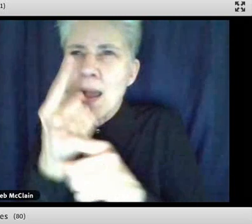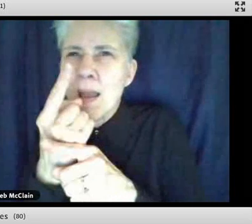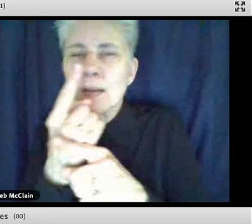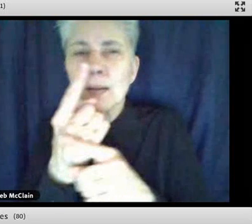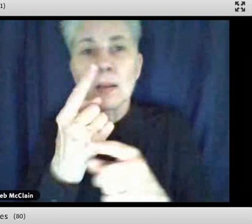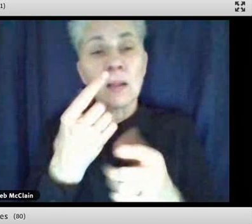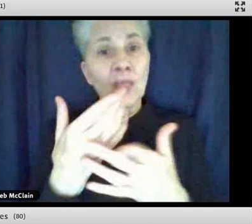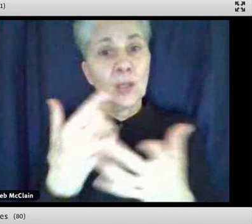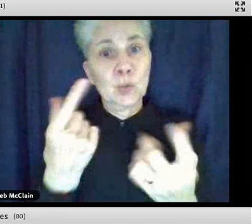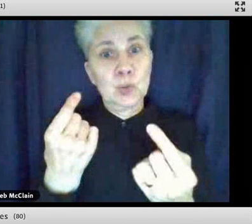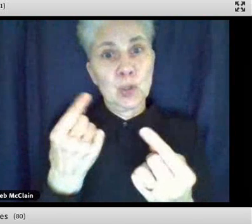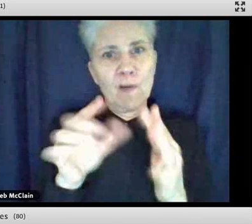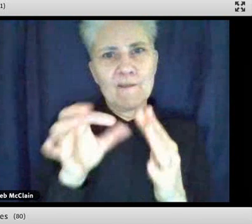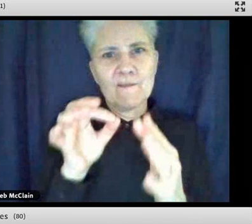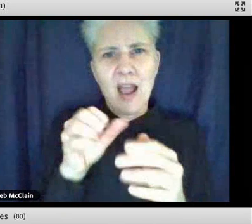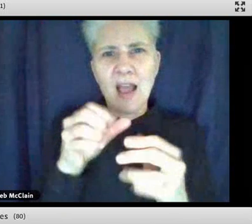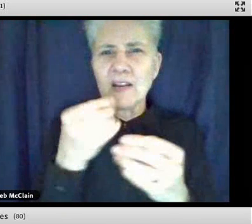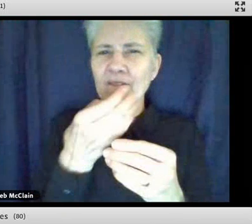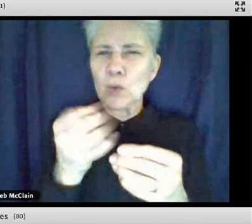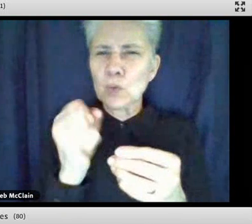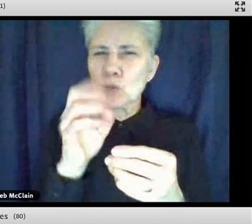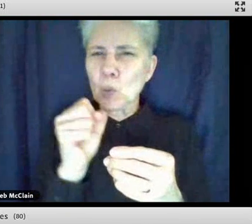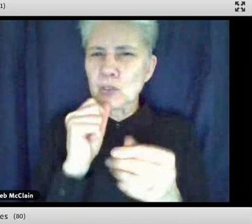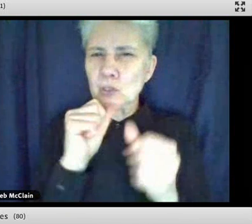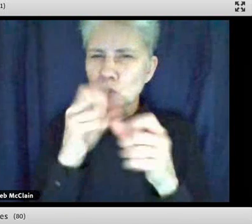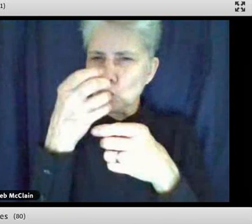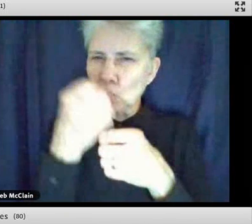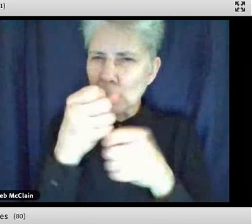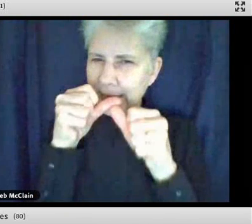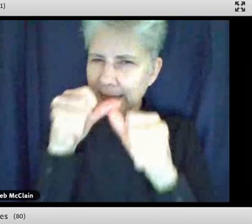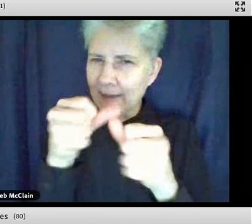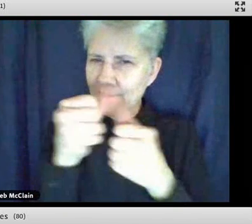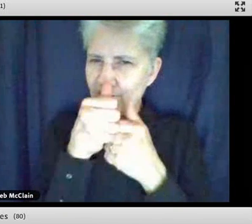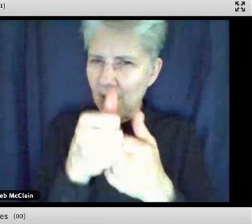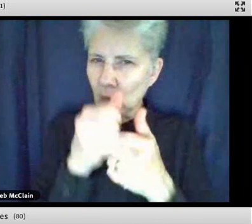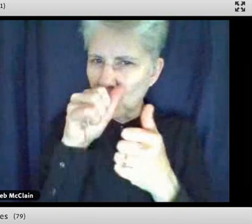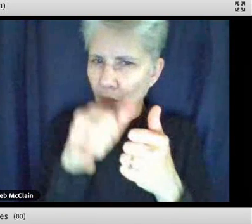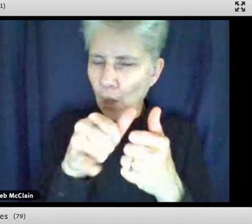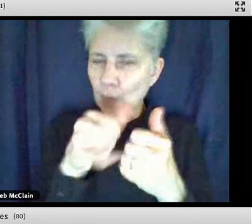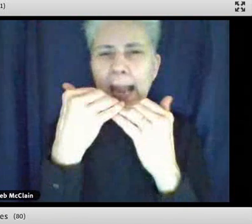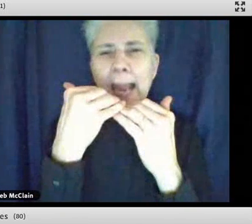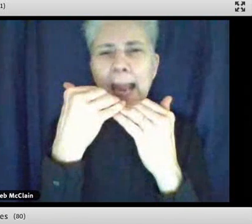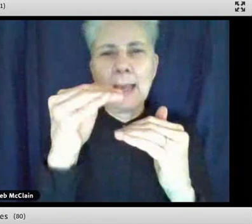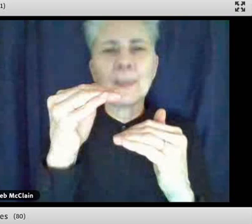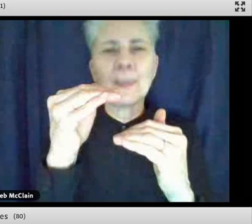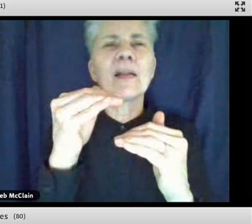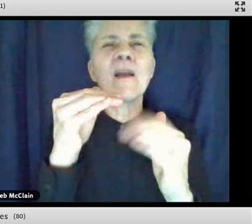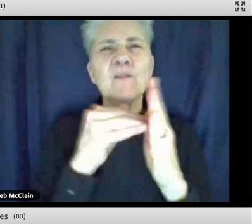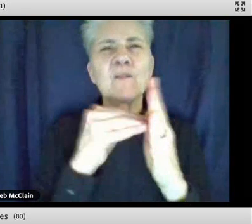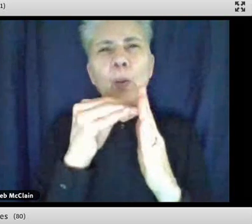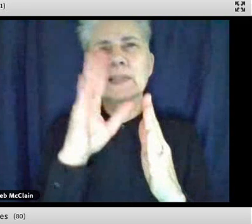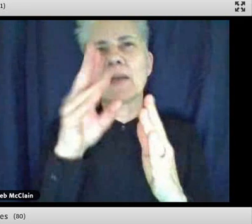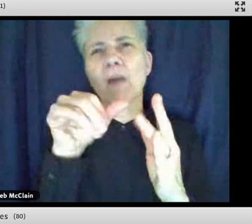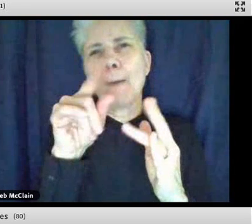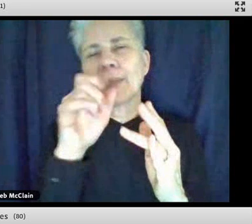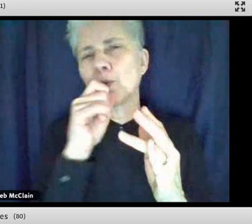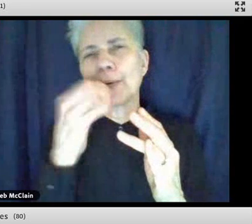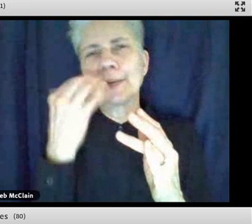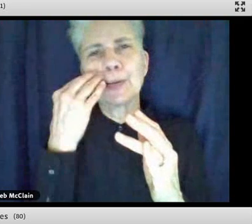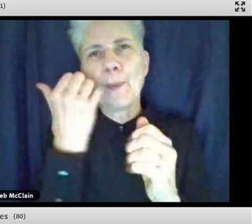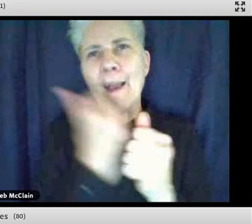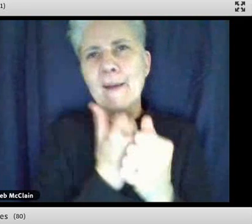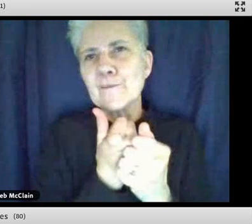is find a few sources you trust and stick with them, right? Limit the frequency of your updates. You don't have to know every single detail